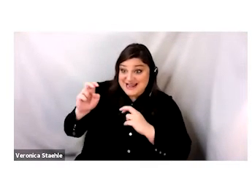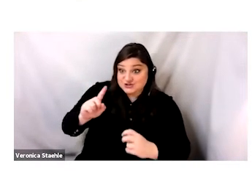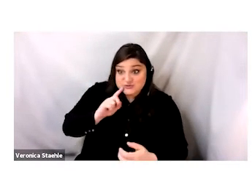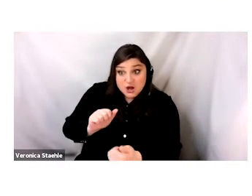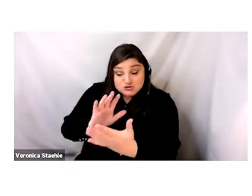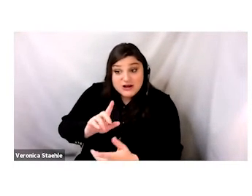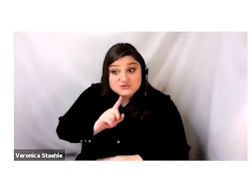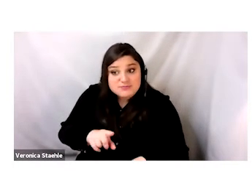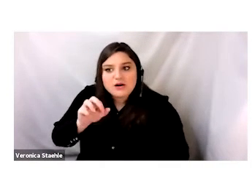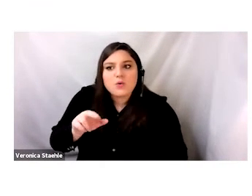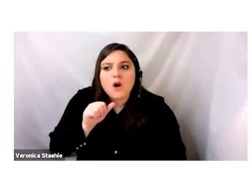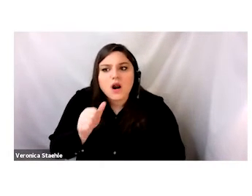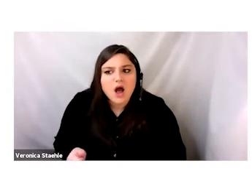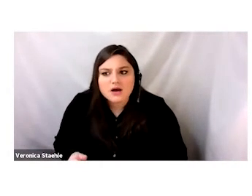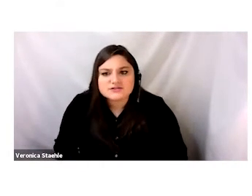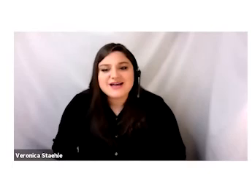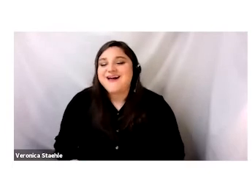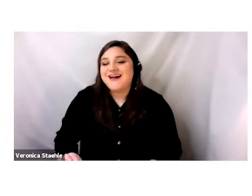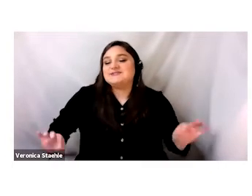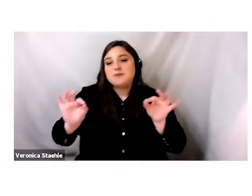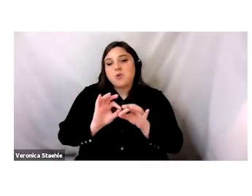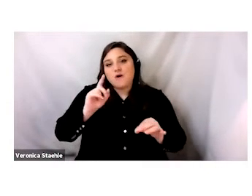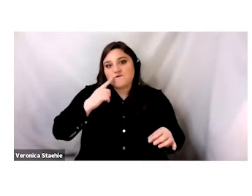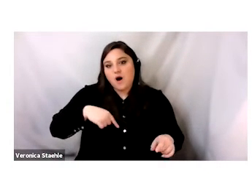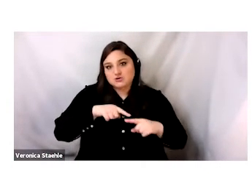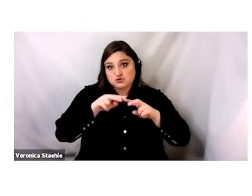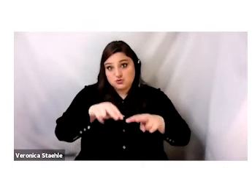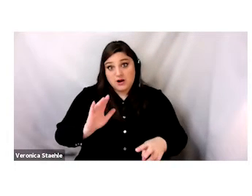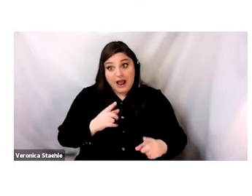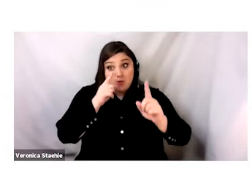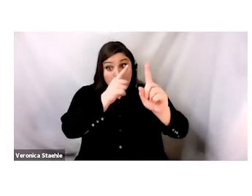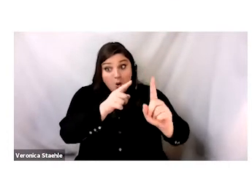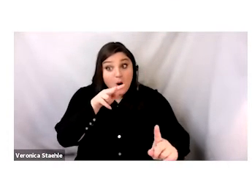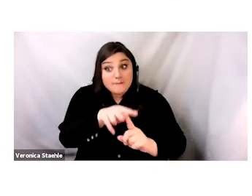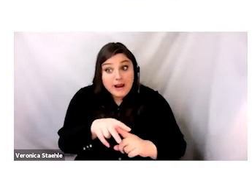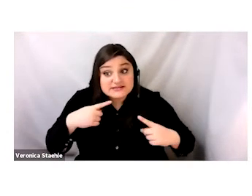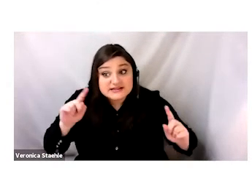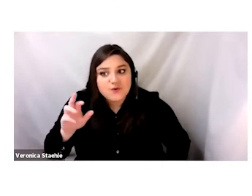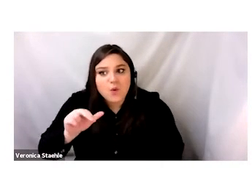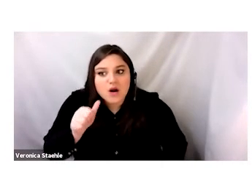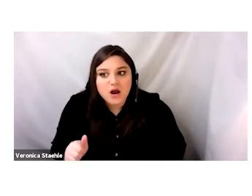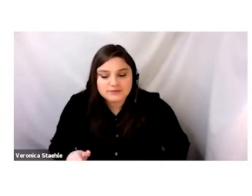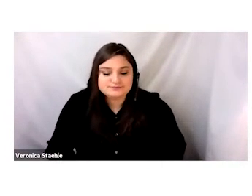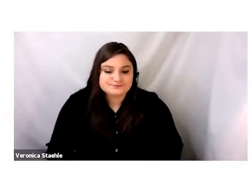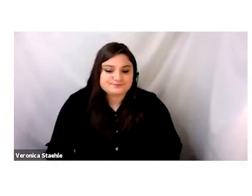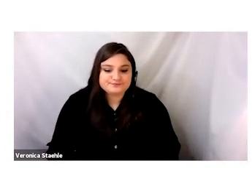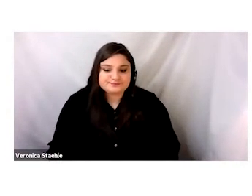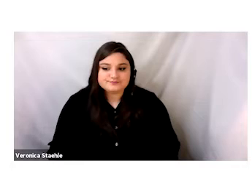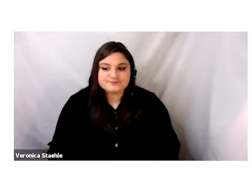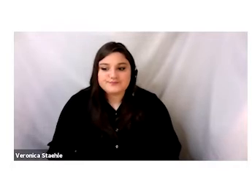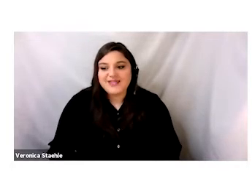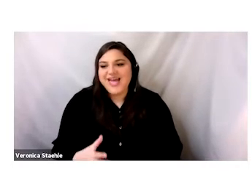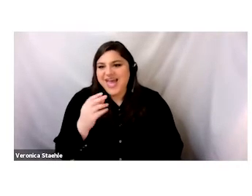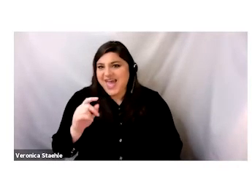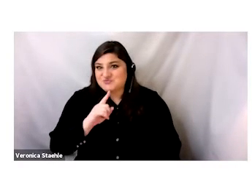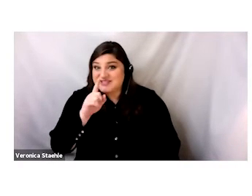no, it's a, is it actually applicable to what we're looking to do? And in some cases, the other question that really needs to be